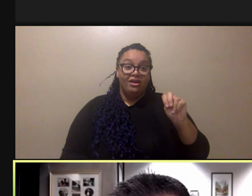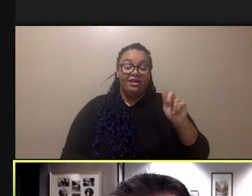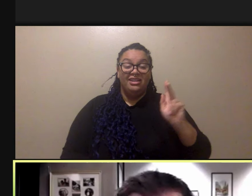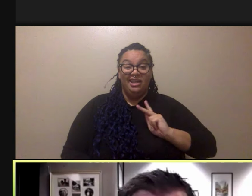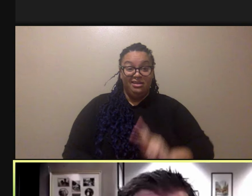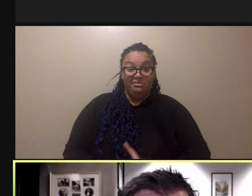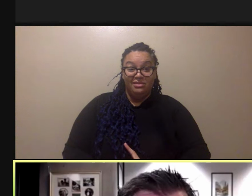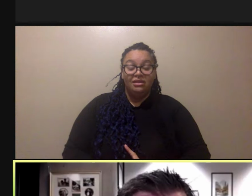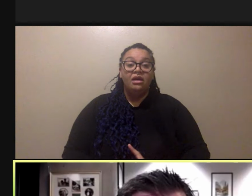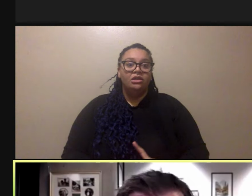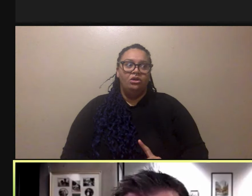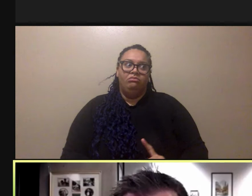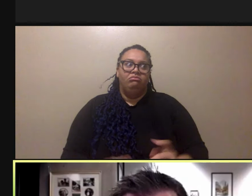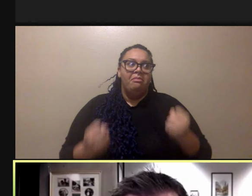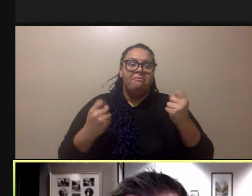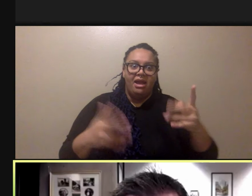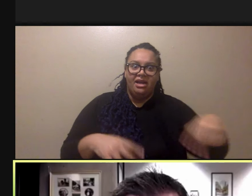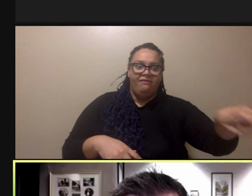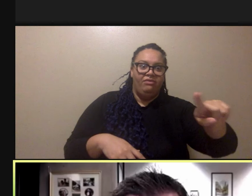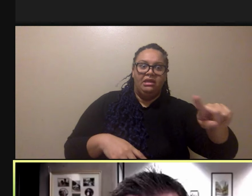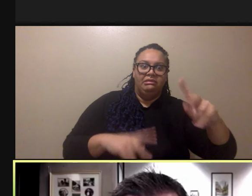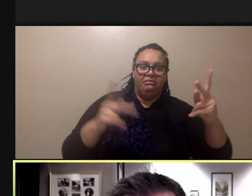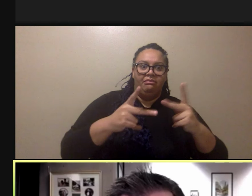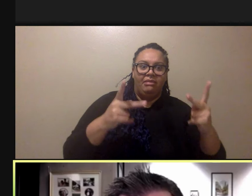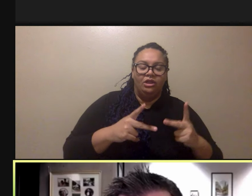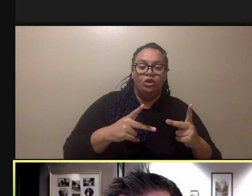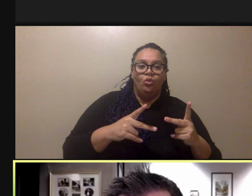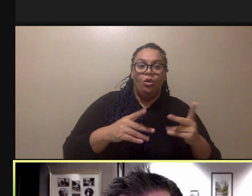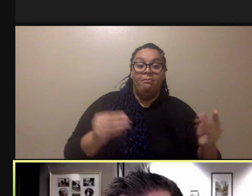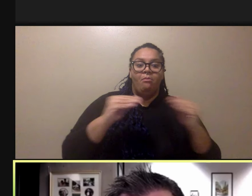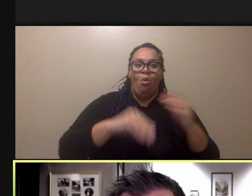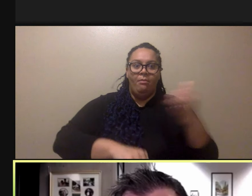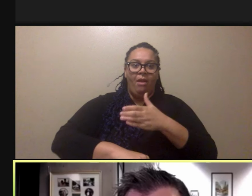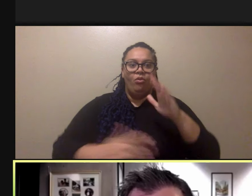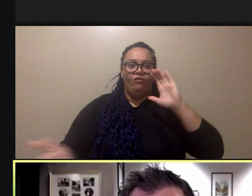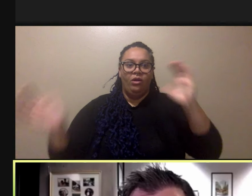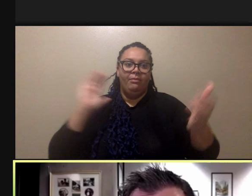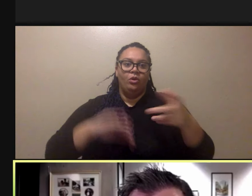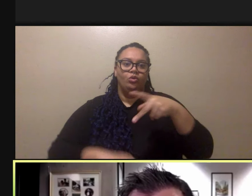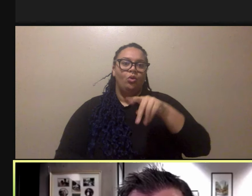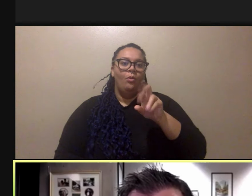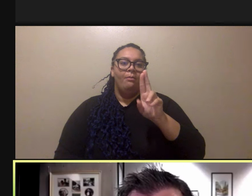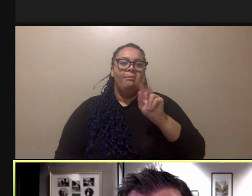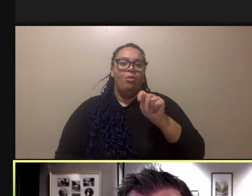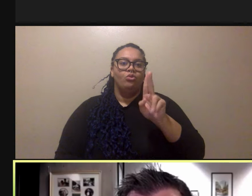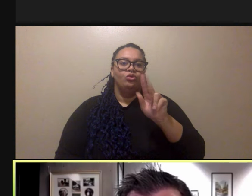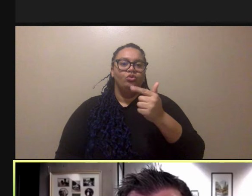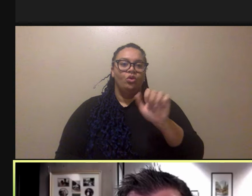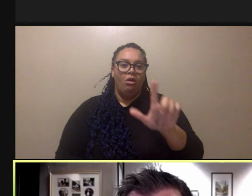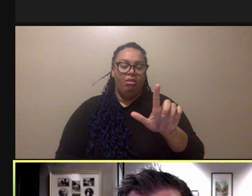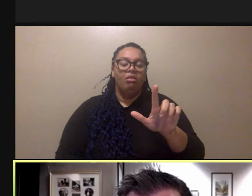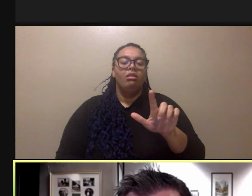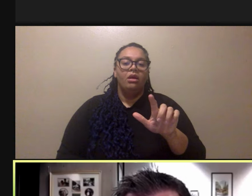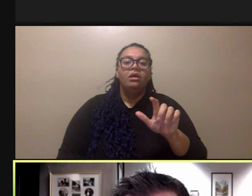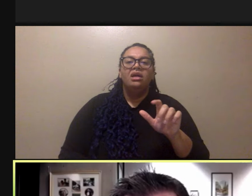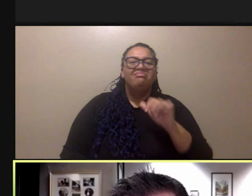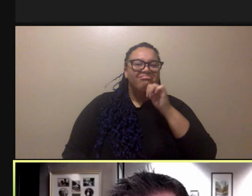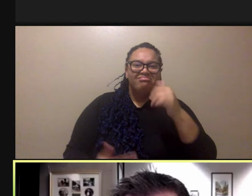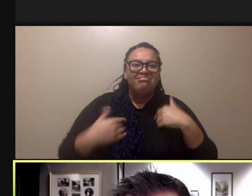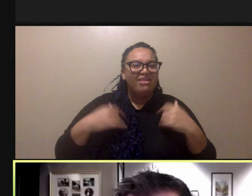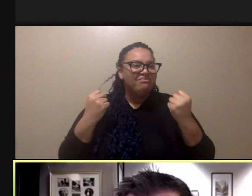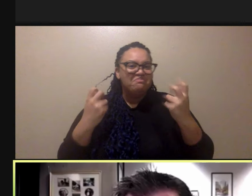were more powerful than Portugal. Portugal was a small country. and it didn't have that many